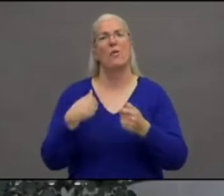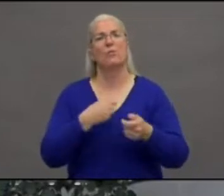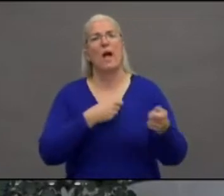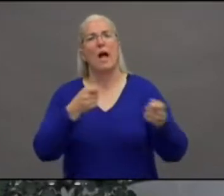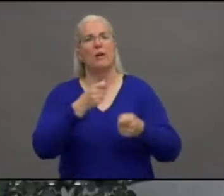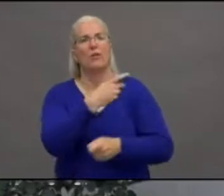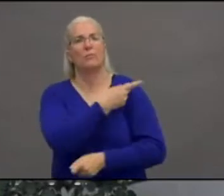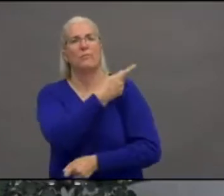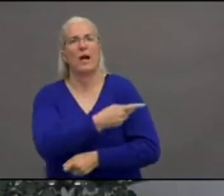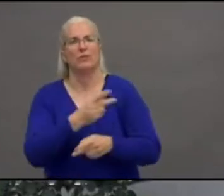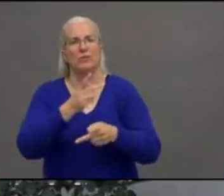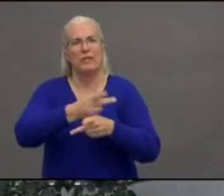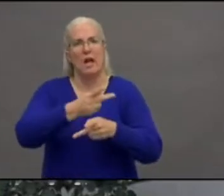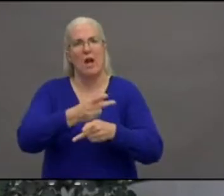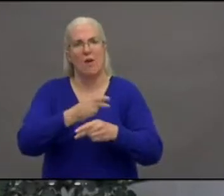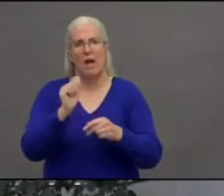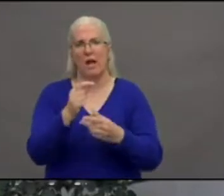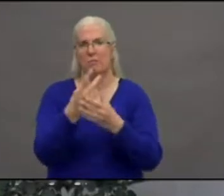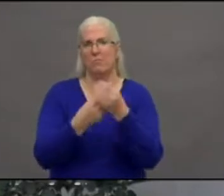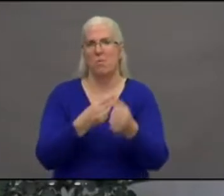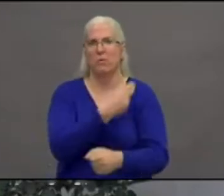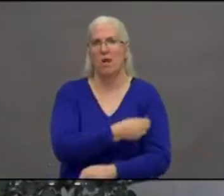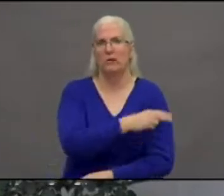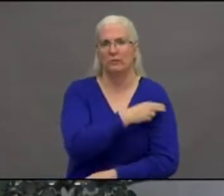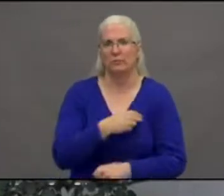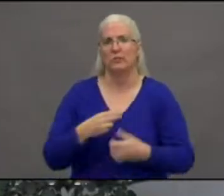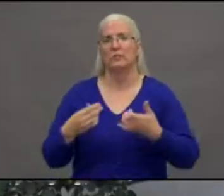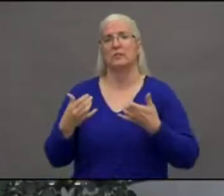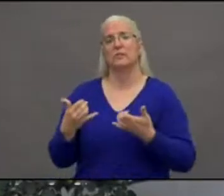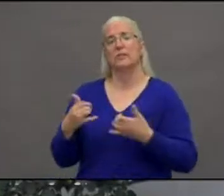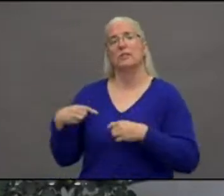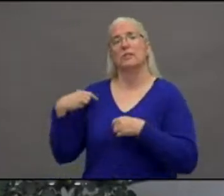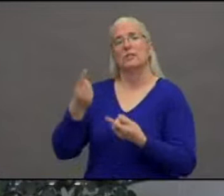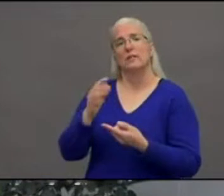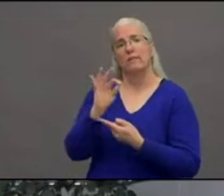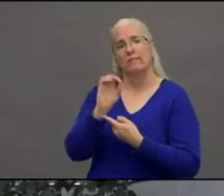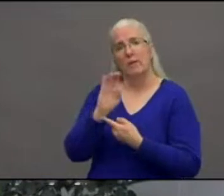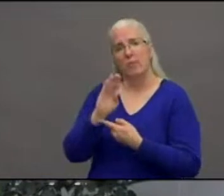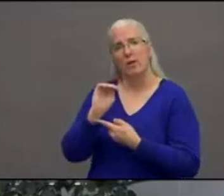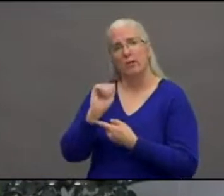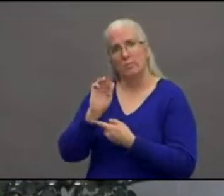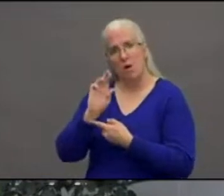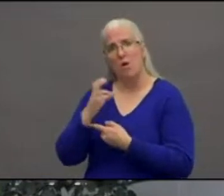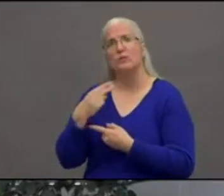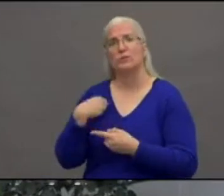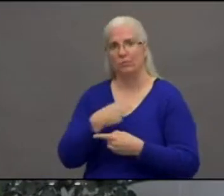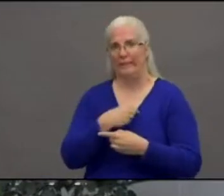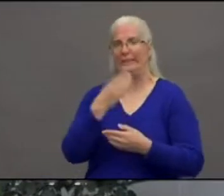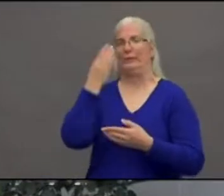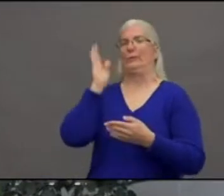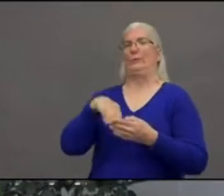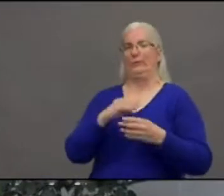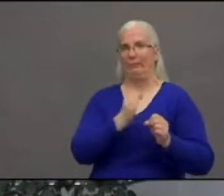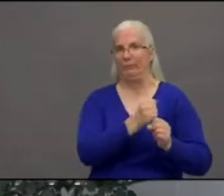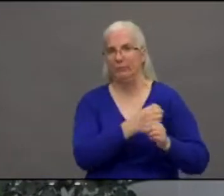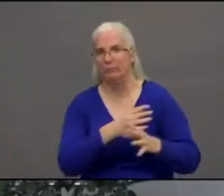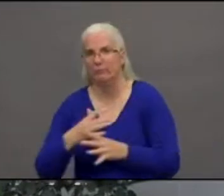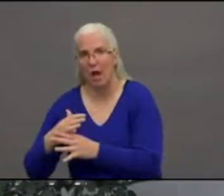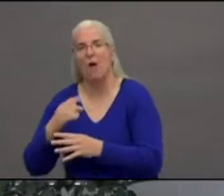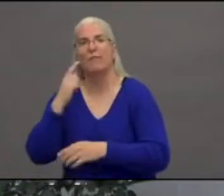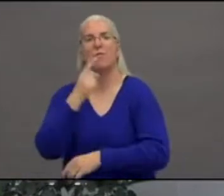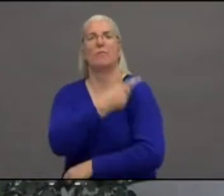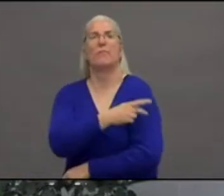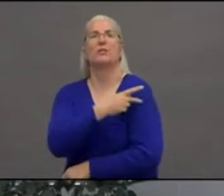time. In February and March, we began to prepare for patients with COVID-19. And in March,